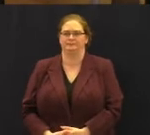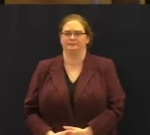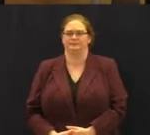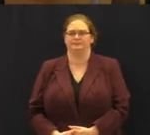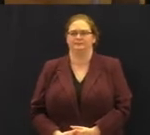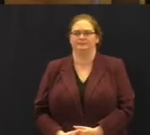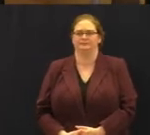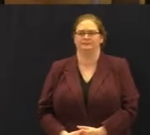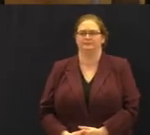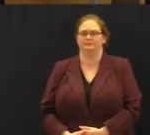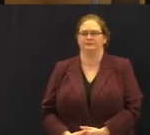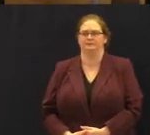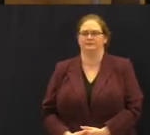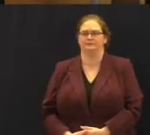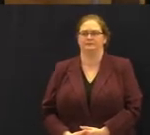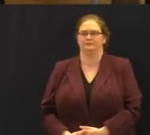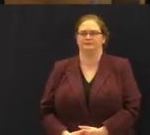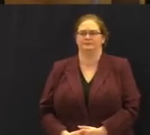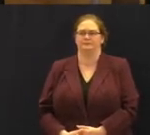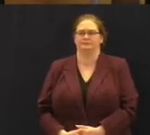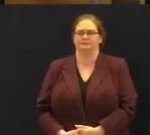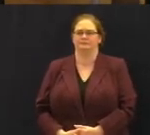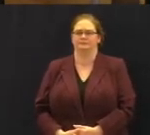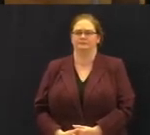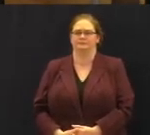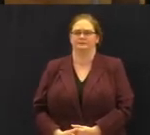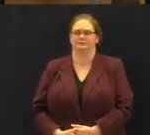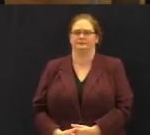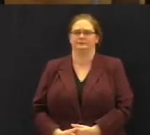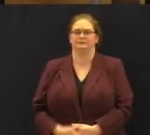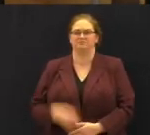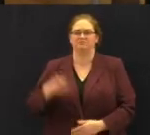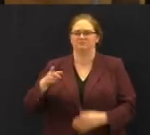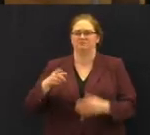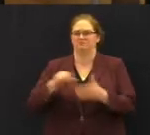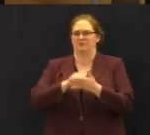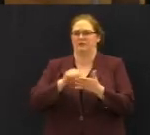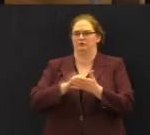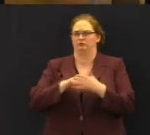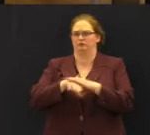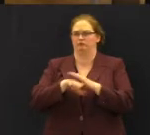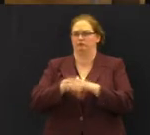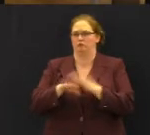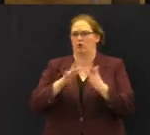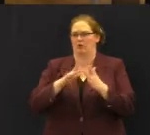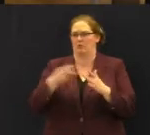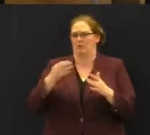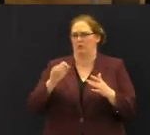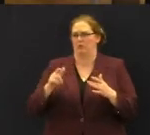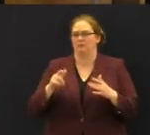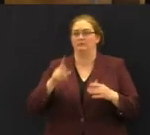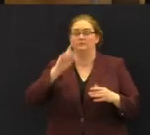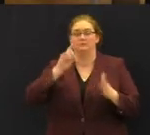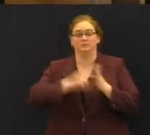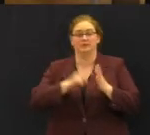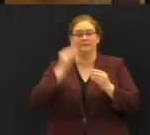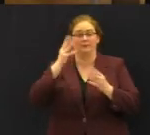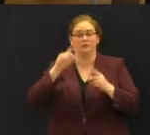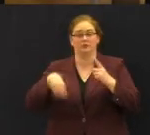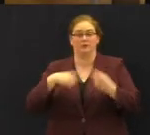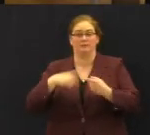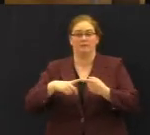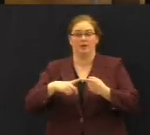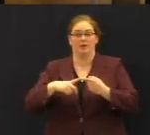So this is the landing page on buckscounty.org rent help, where you would access the online portal. You'll note that there's information about the